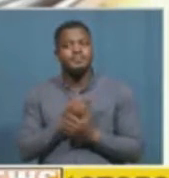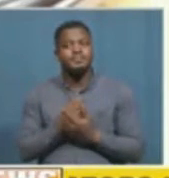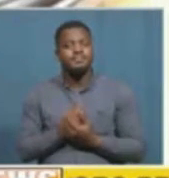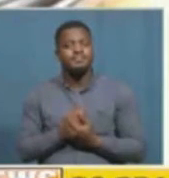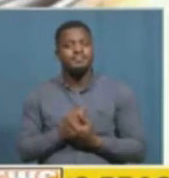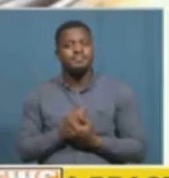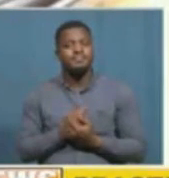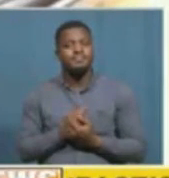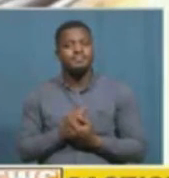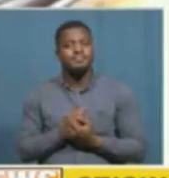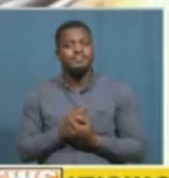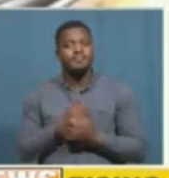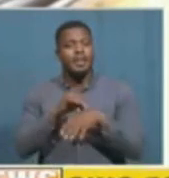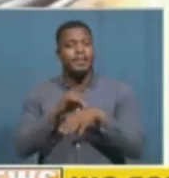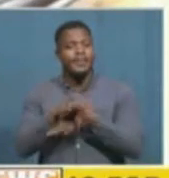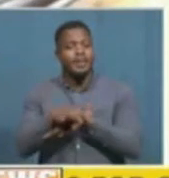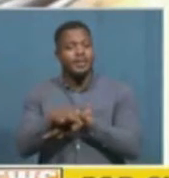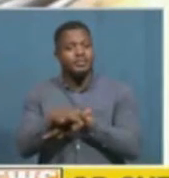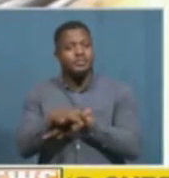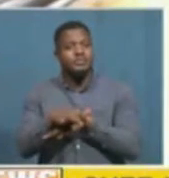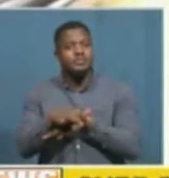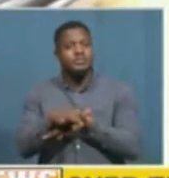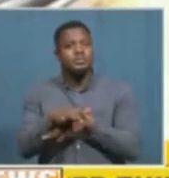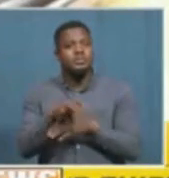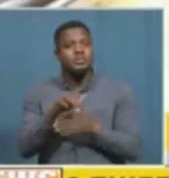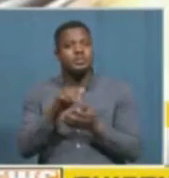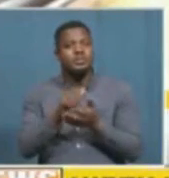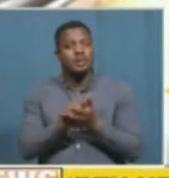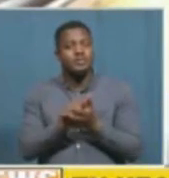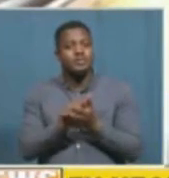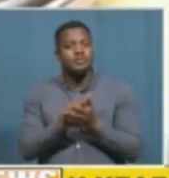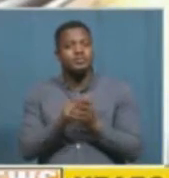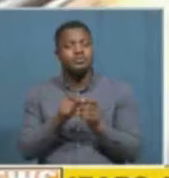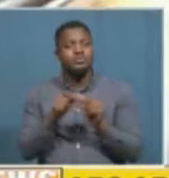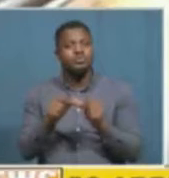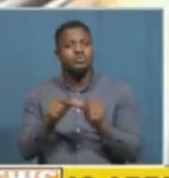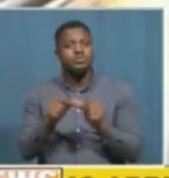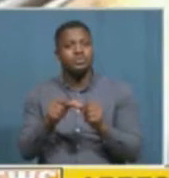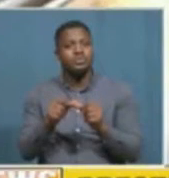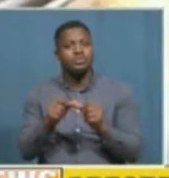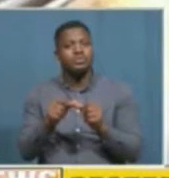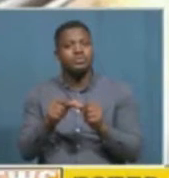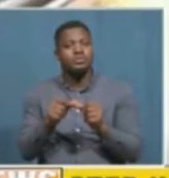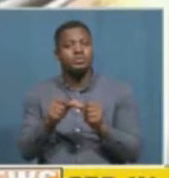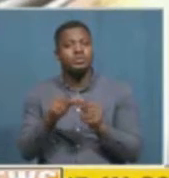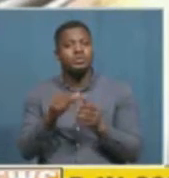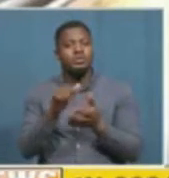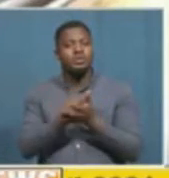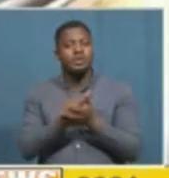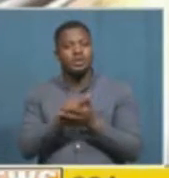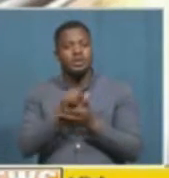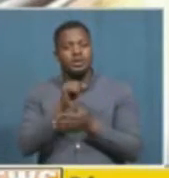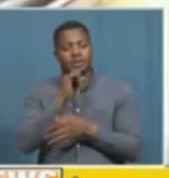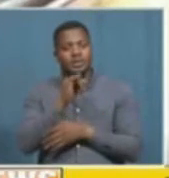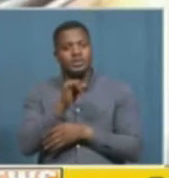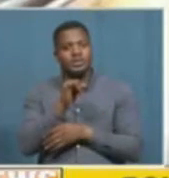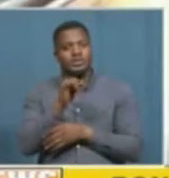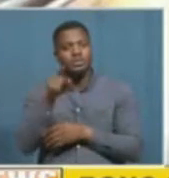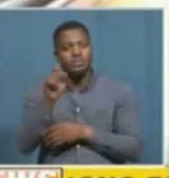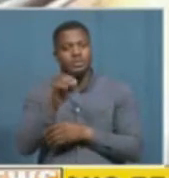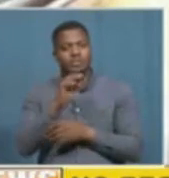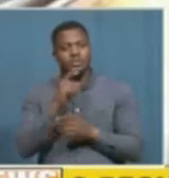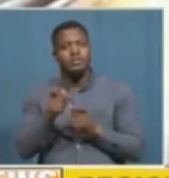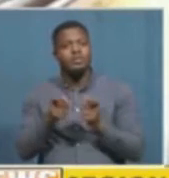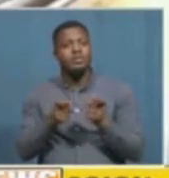the impact it makes must transcend generations. That is why you should be an atom